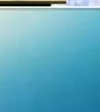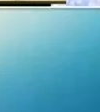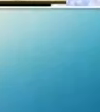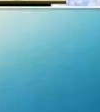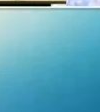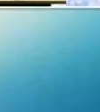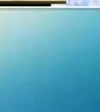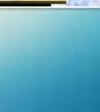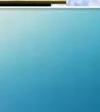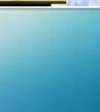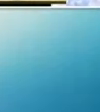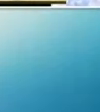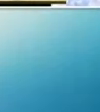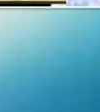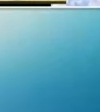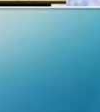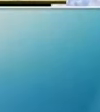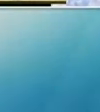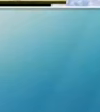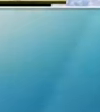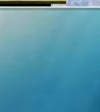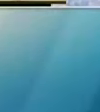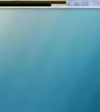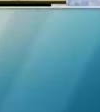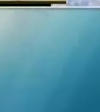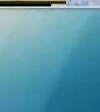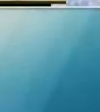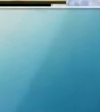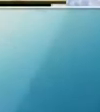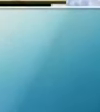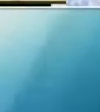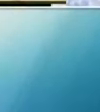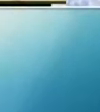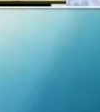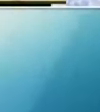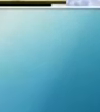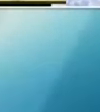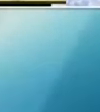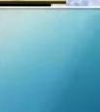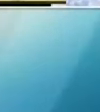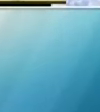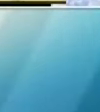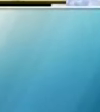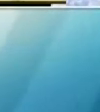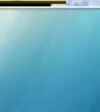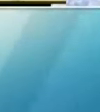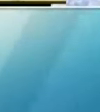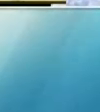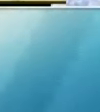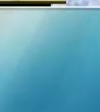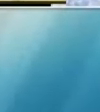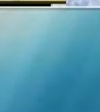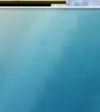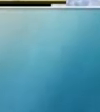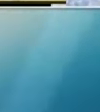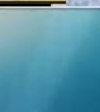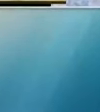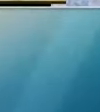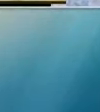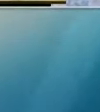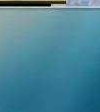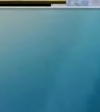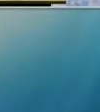we have launched, the Thai Shana platform. As you know, it's a web-based platform Thailand is using as a